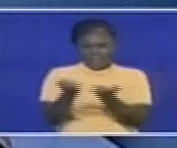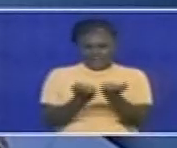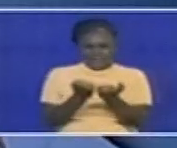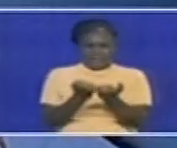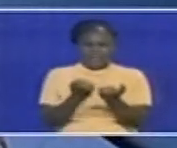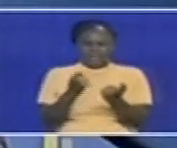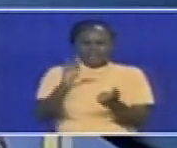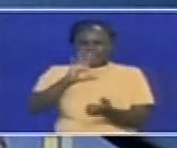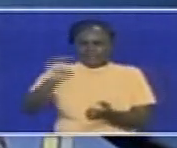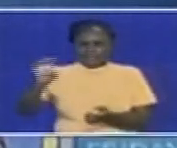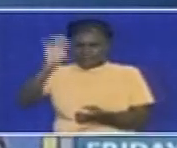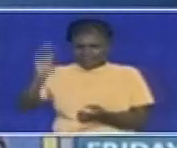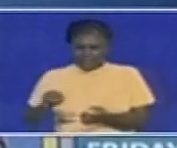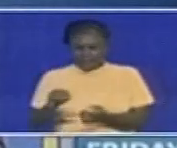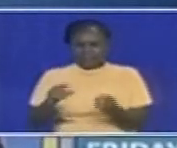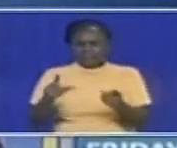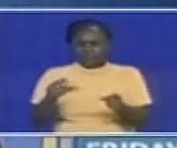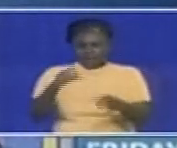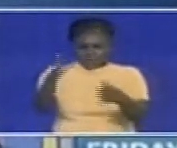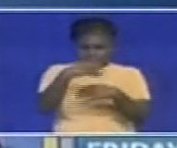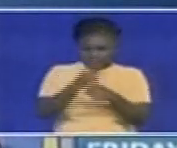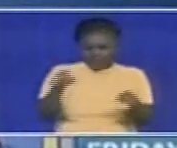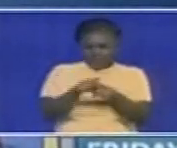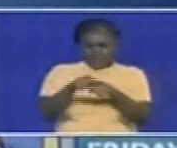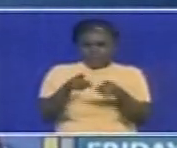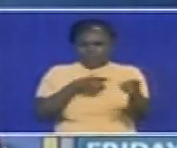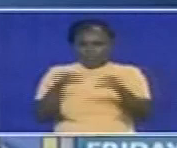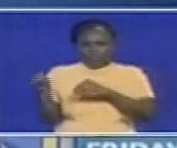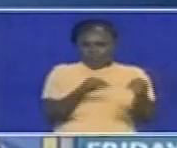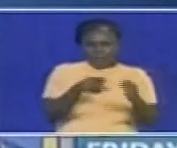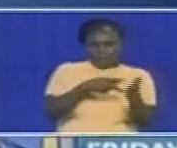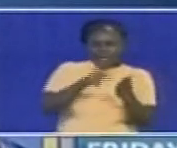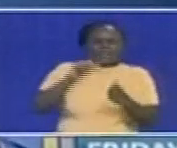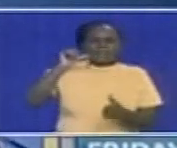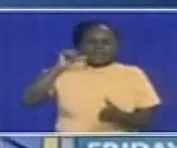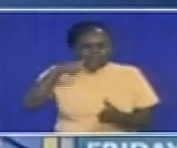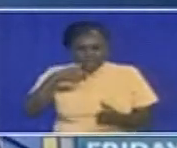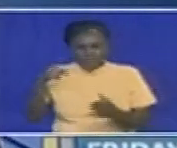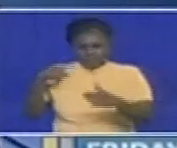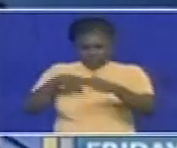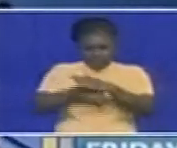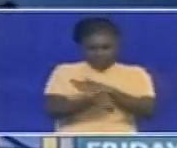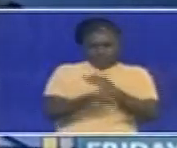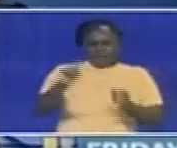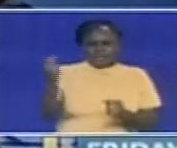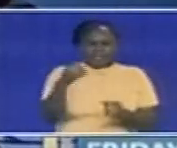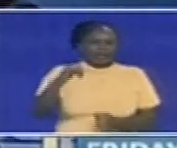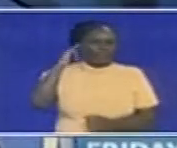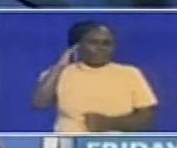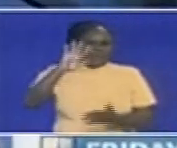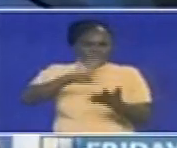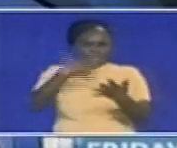Finserve Africa Limited, Zioncell Kenya Limited, and Mobile Pay Limited are the new entrants to the lucrative Kenya's mobile phone